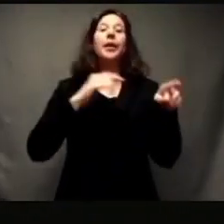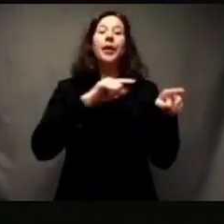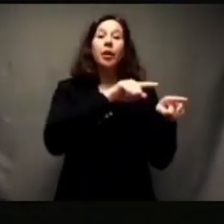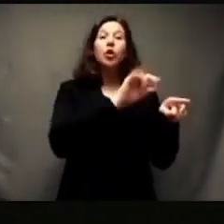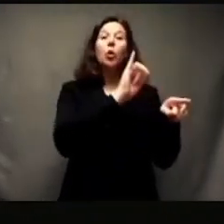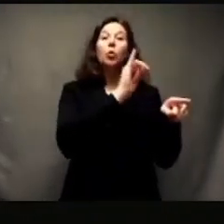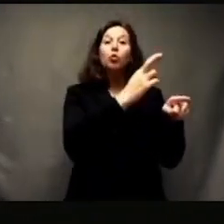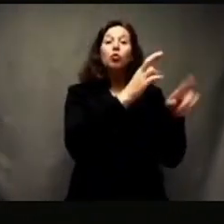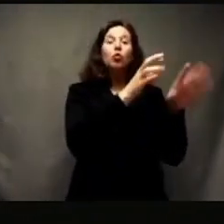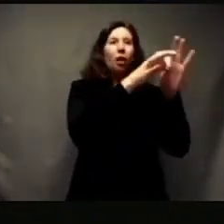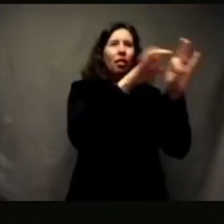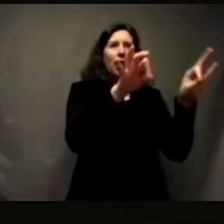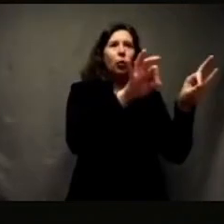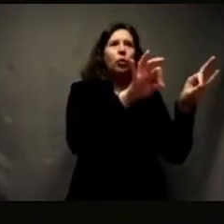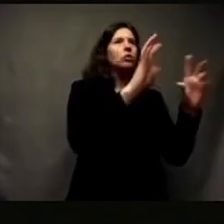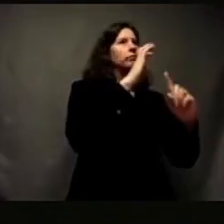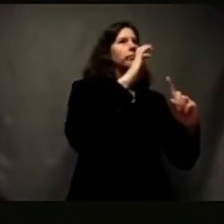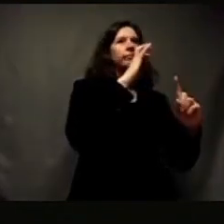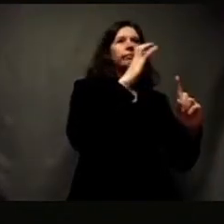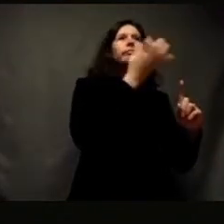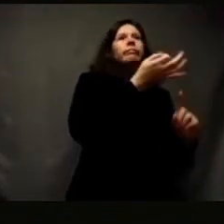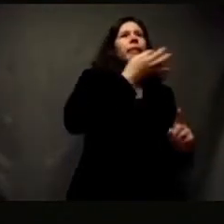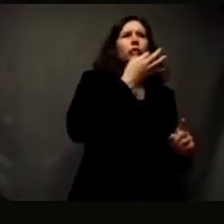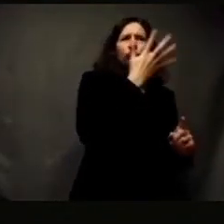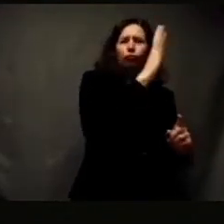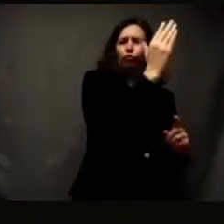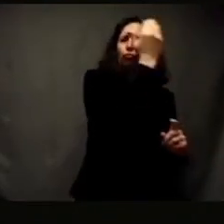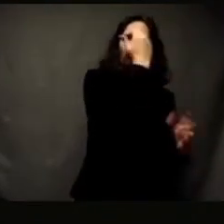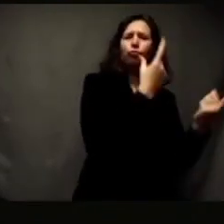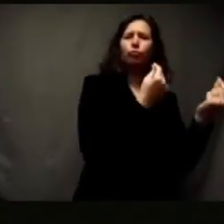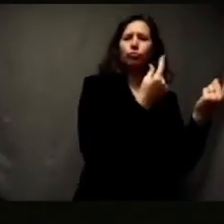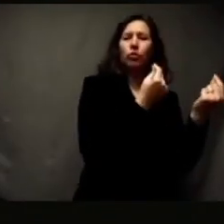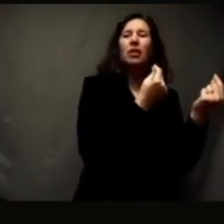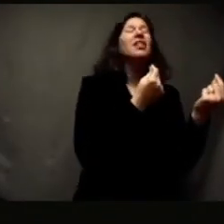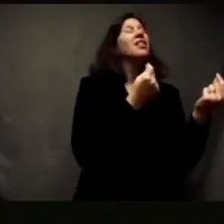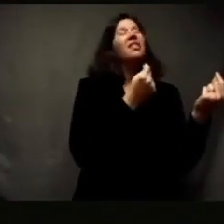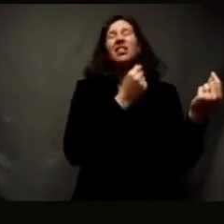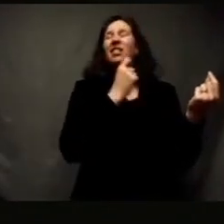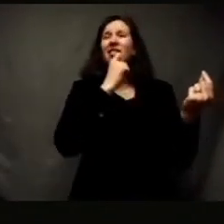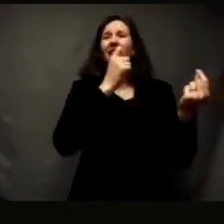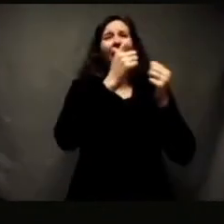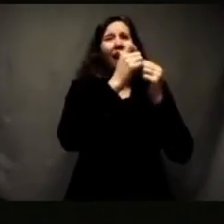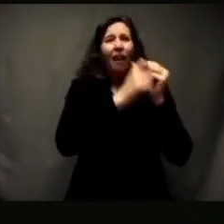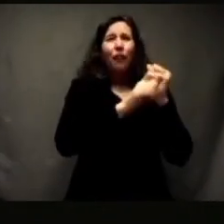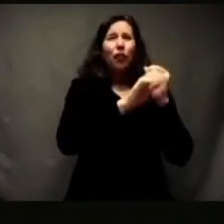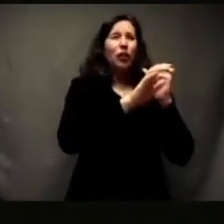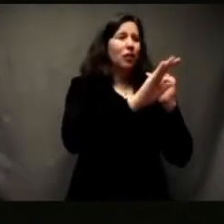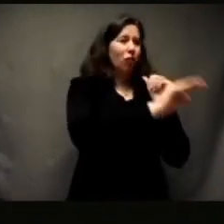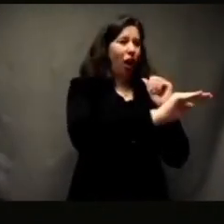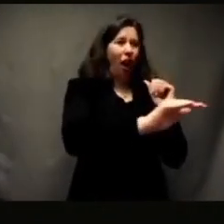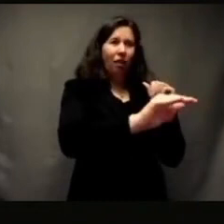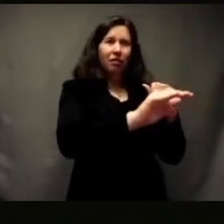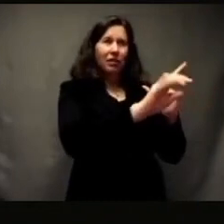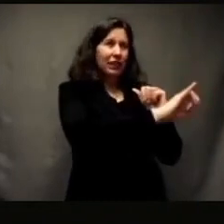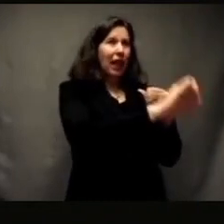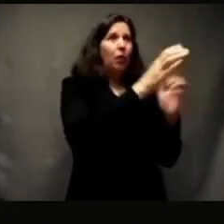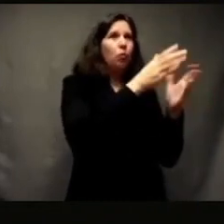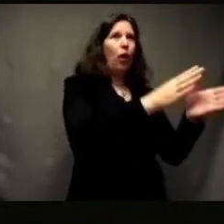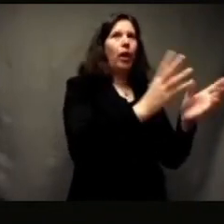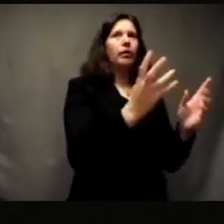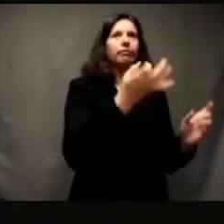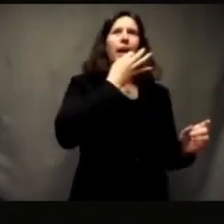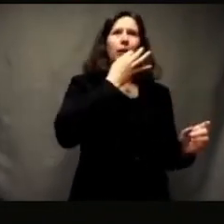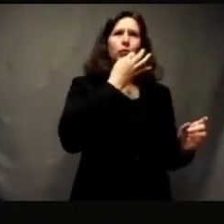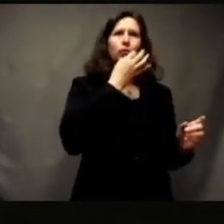Junior language. And that can look very different for different children. It's not always going to be the same, but there are certain things that we look for that